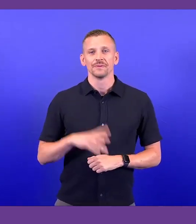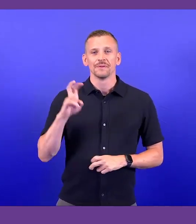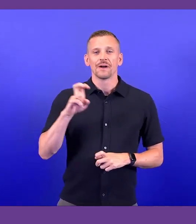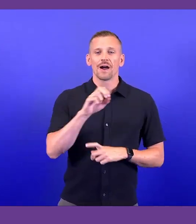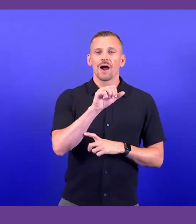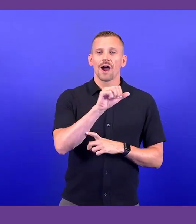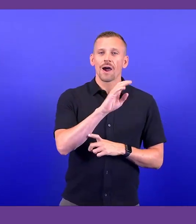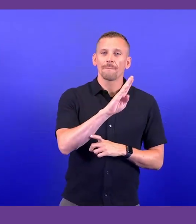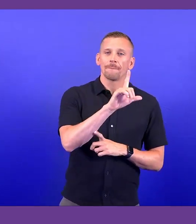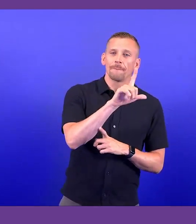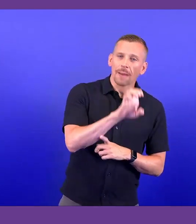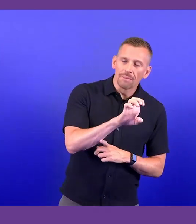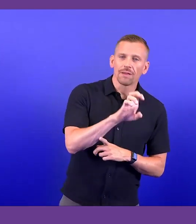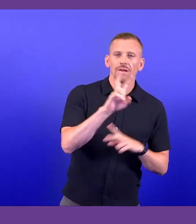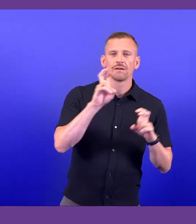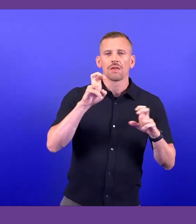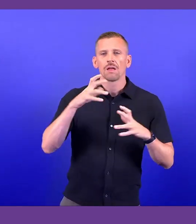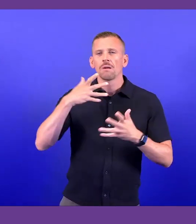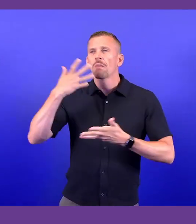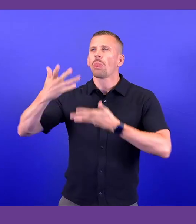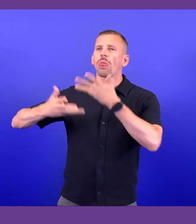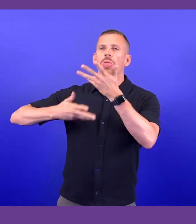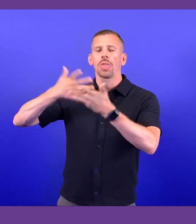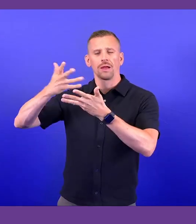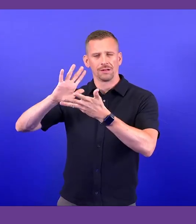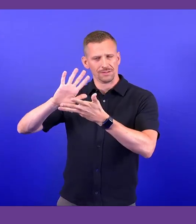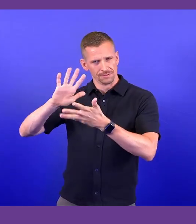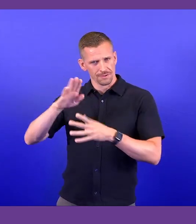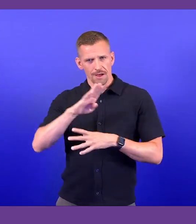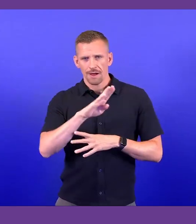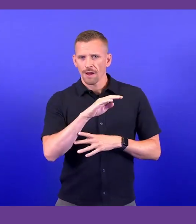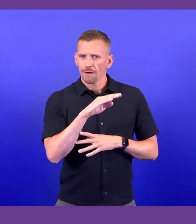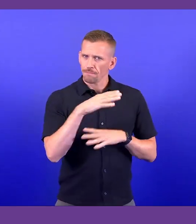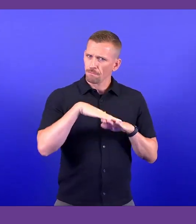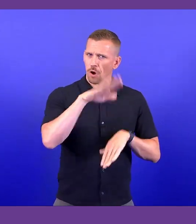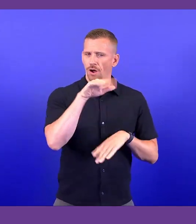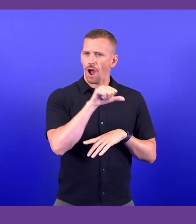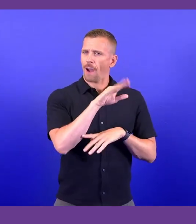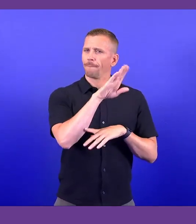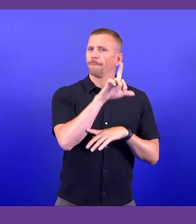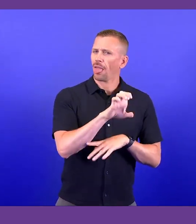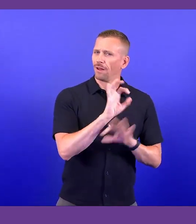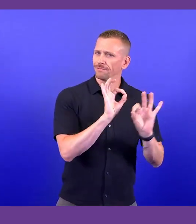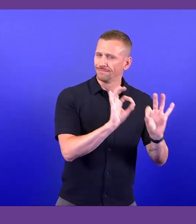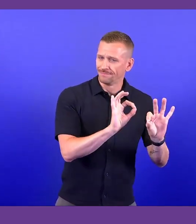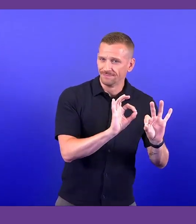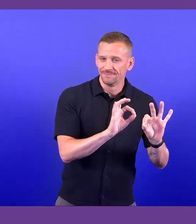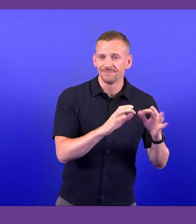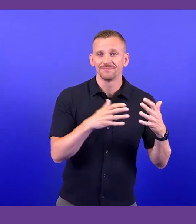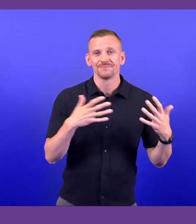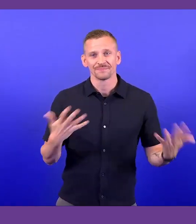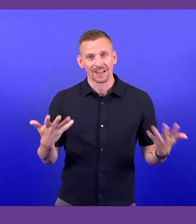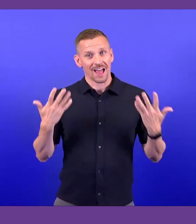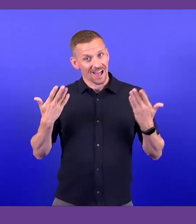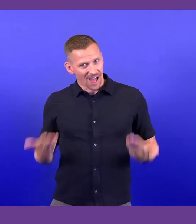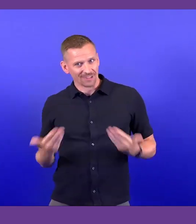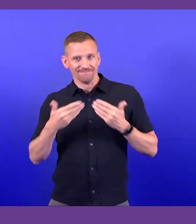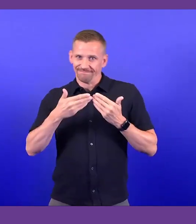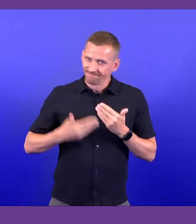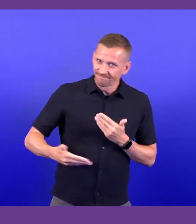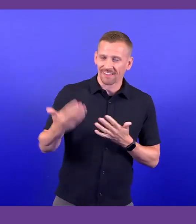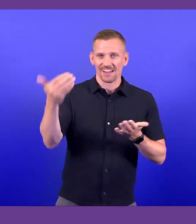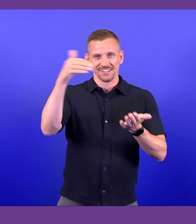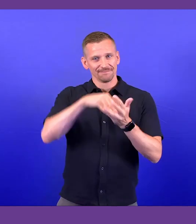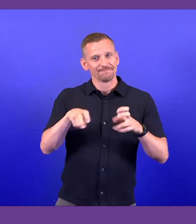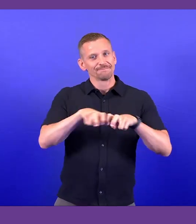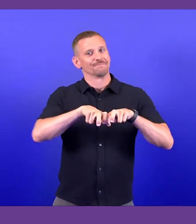it's, yeah, it's going to make a lot of impact if we move it on. Well, the